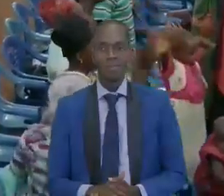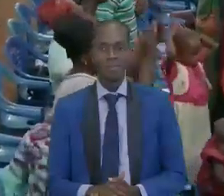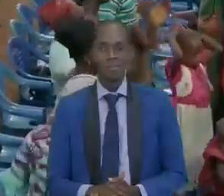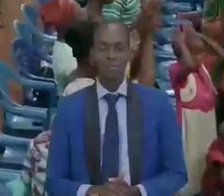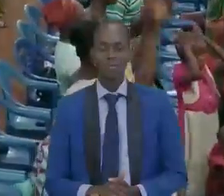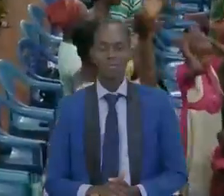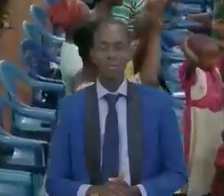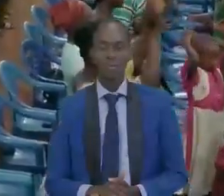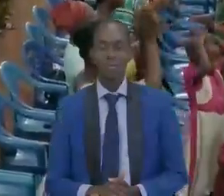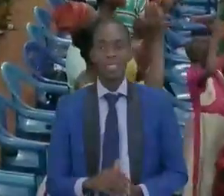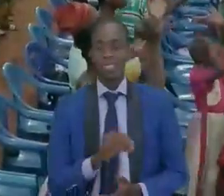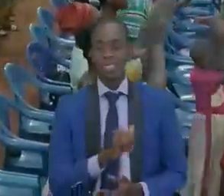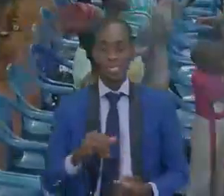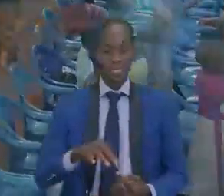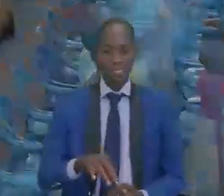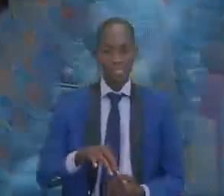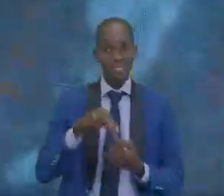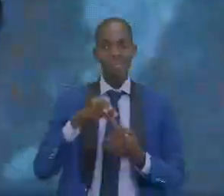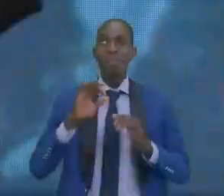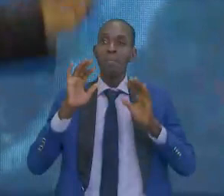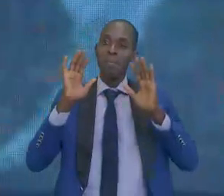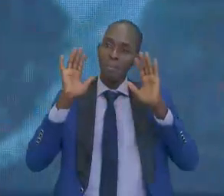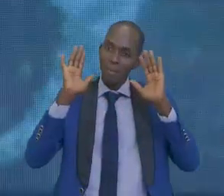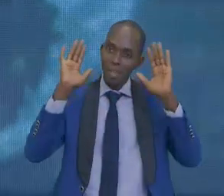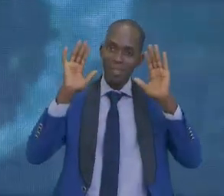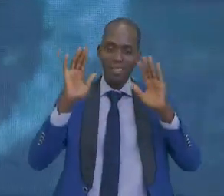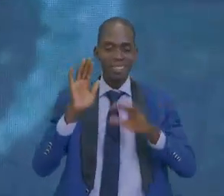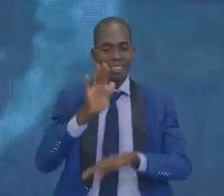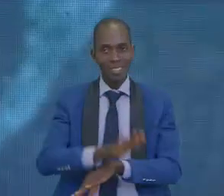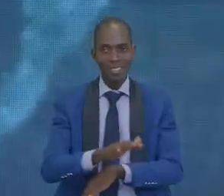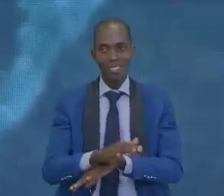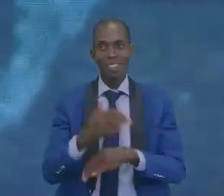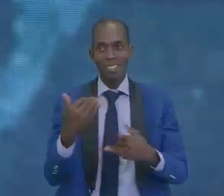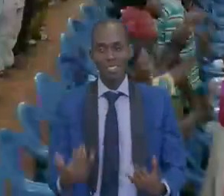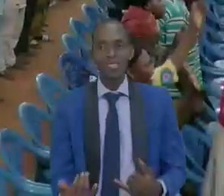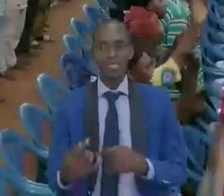A special, marvelous evening today.